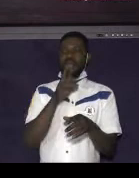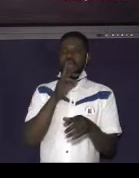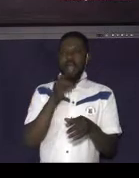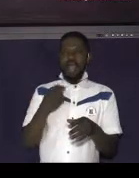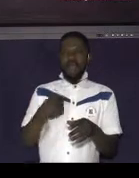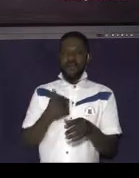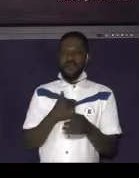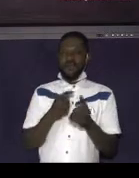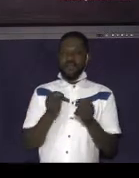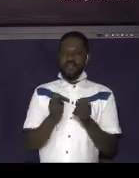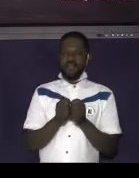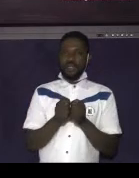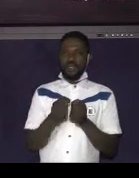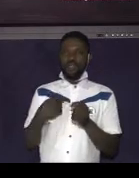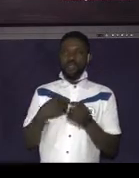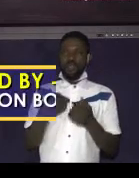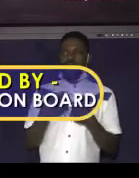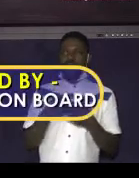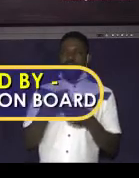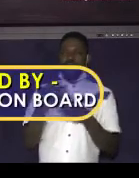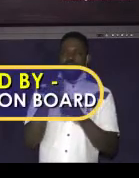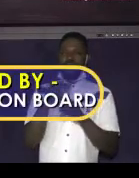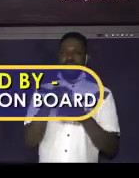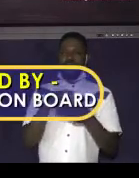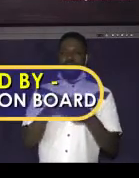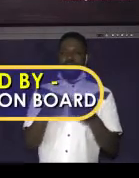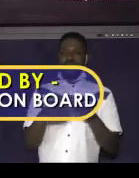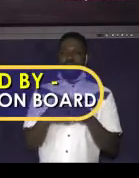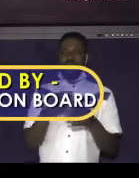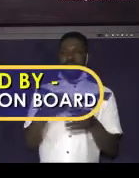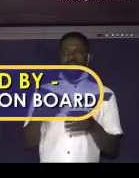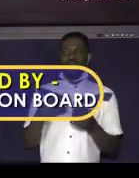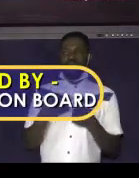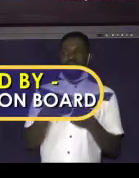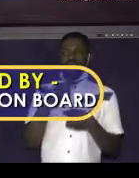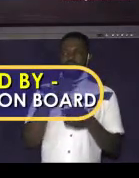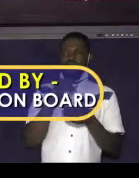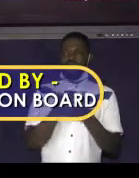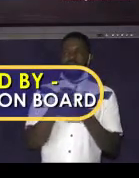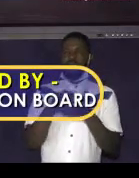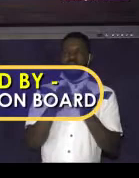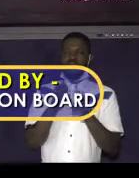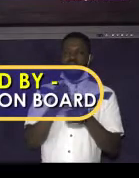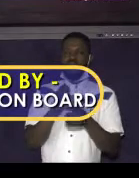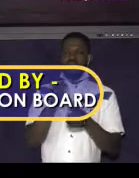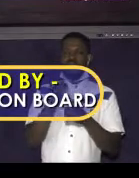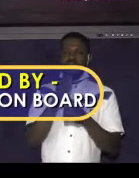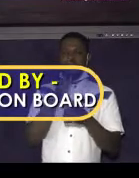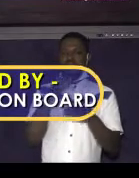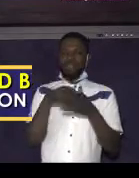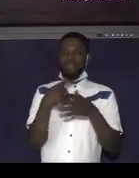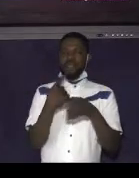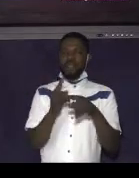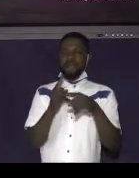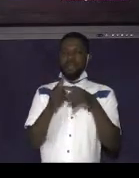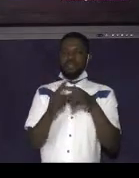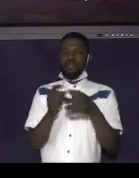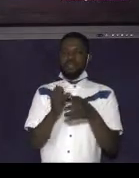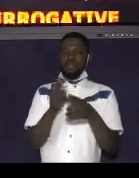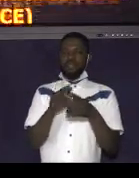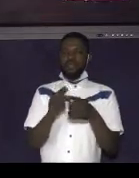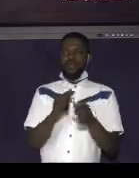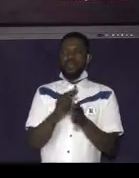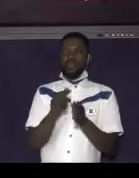together? So we have looked at statements and we've said statement can either be in the positive or